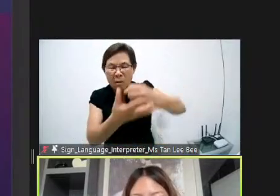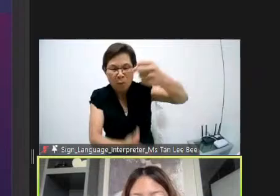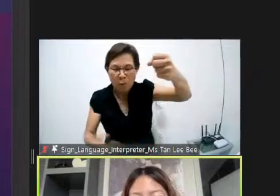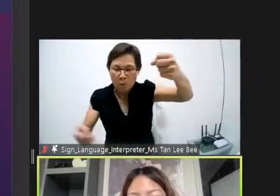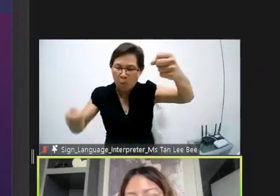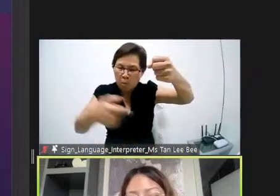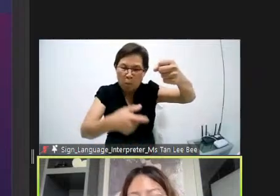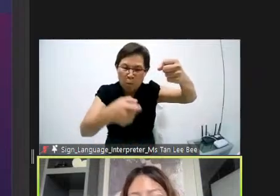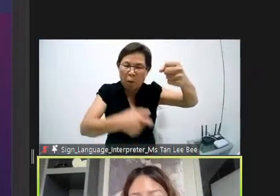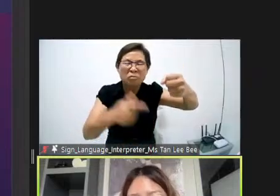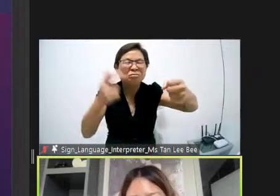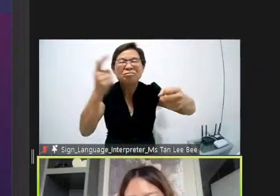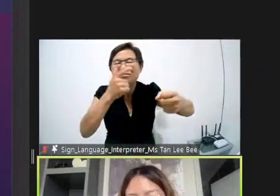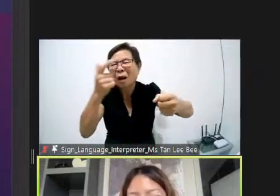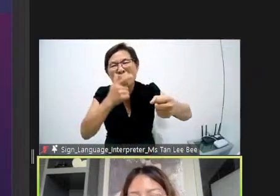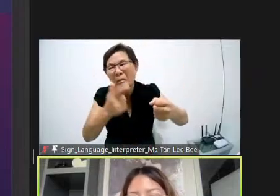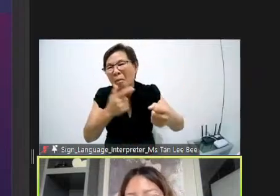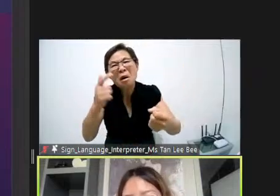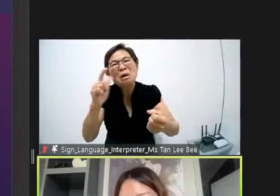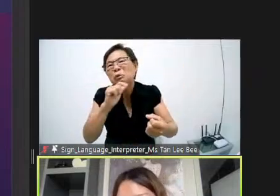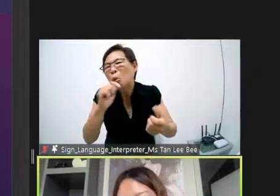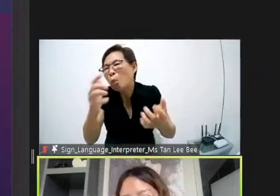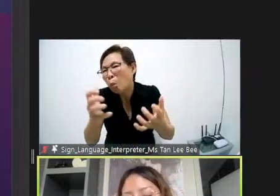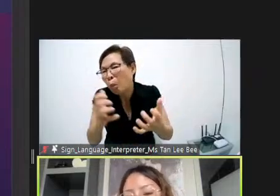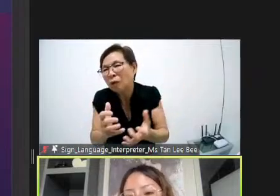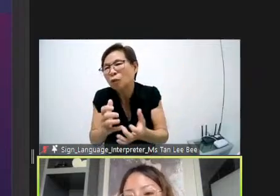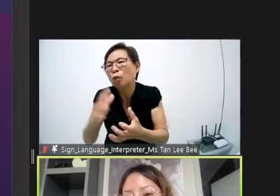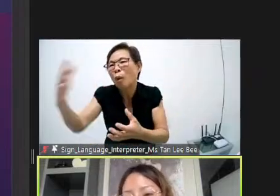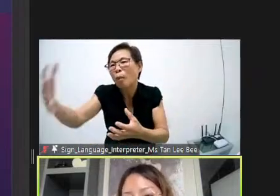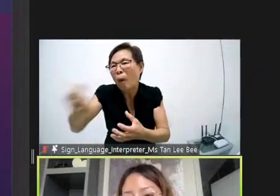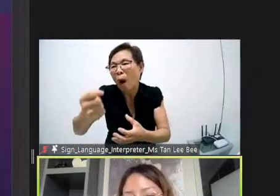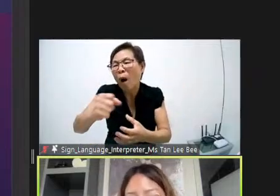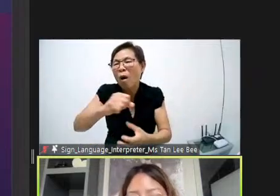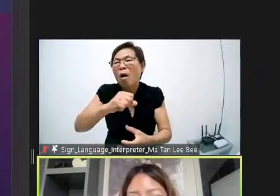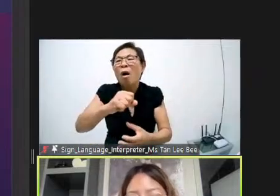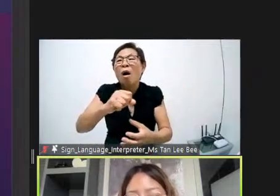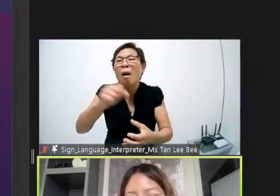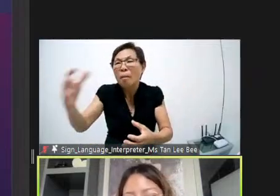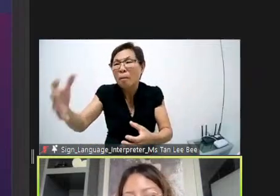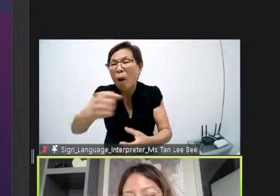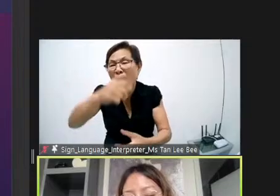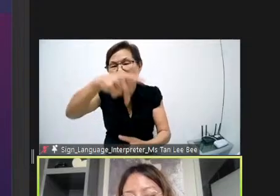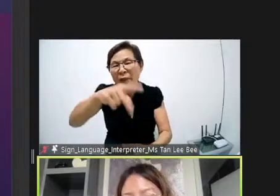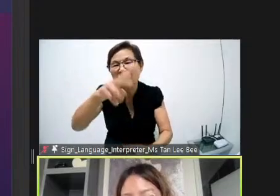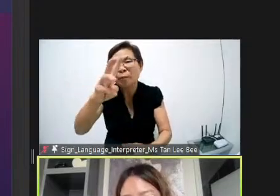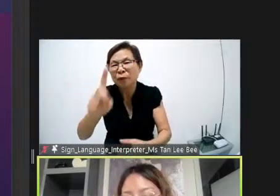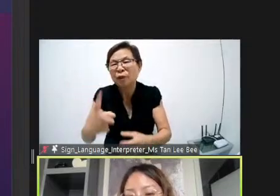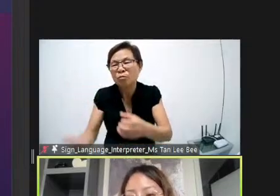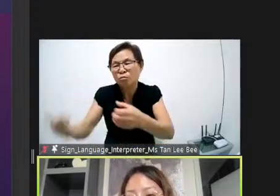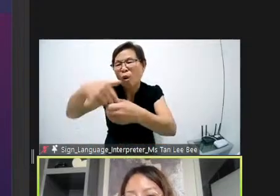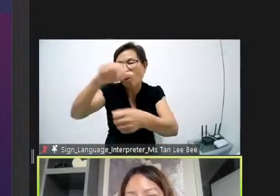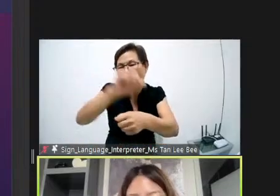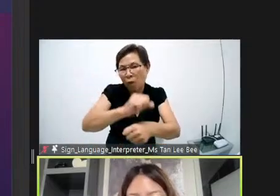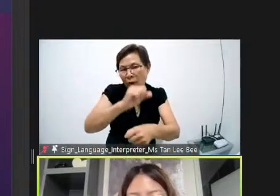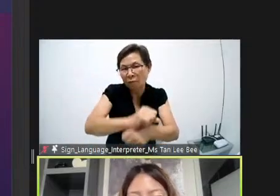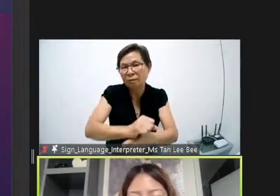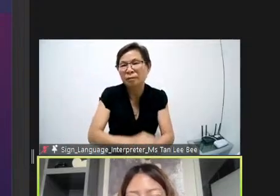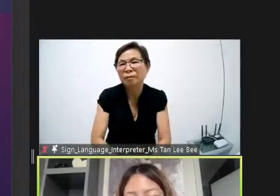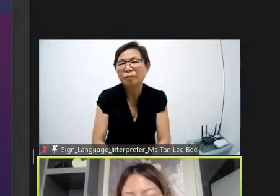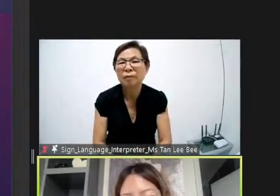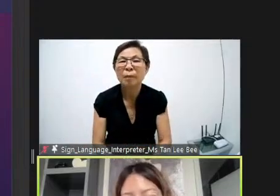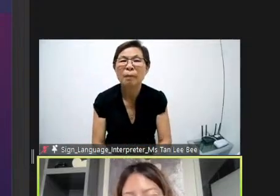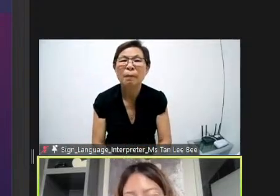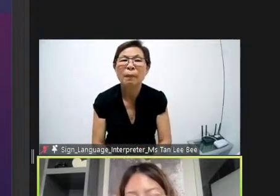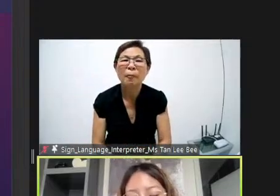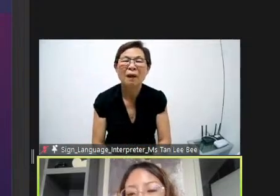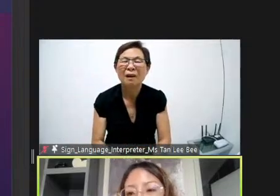problem. They do not know that what the ability that PWD can do, and they also do